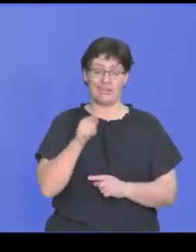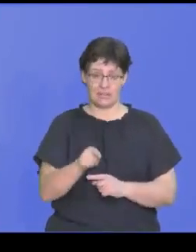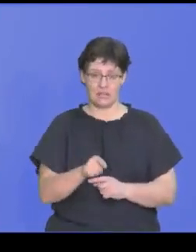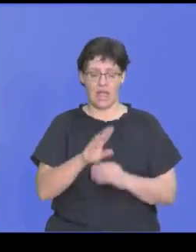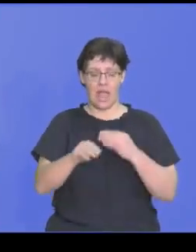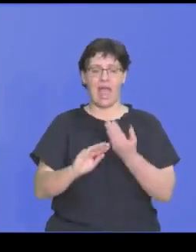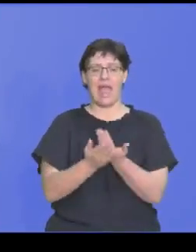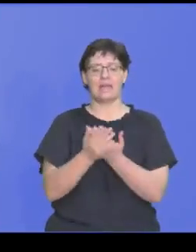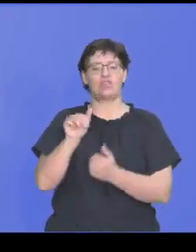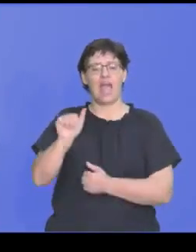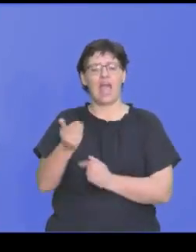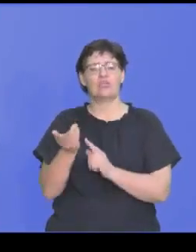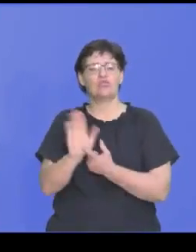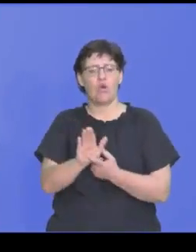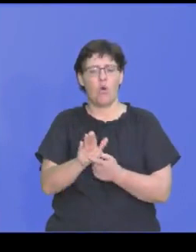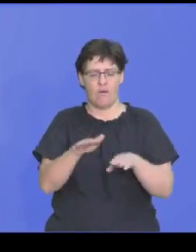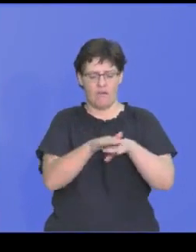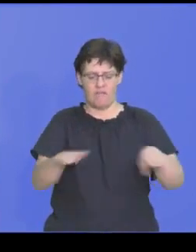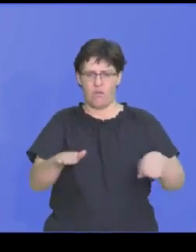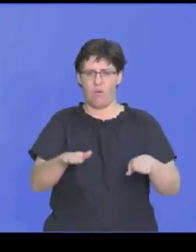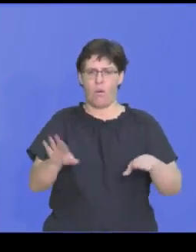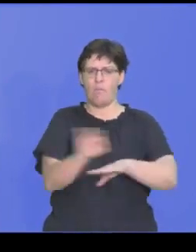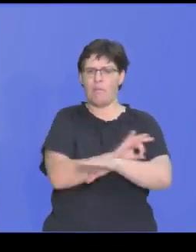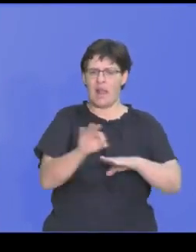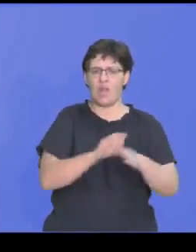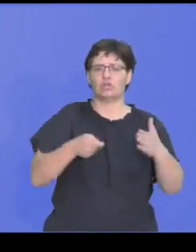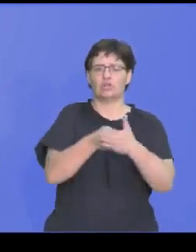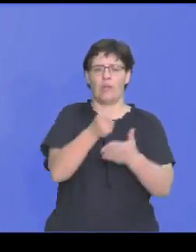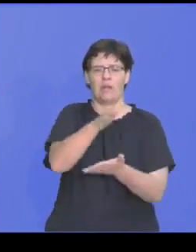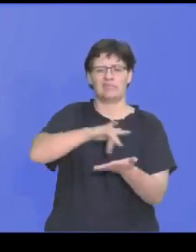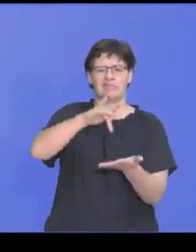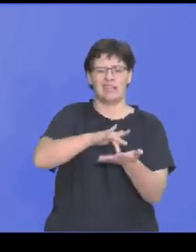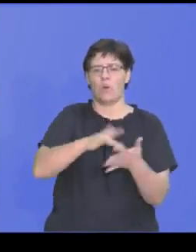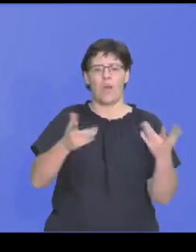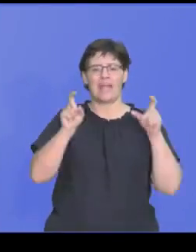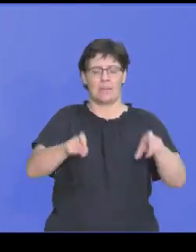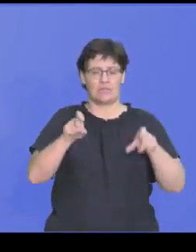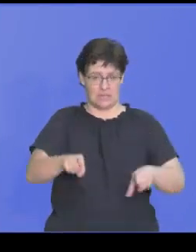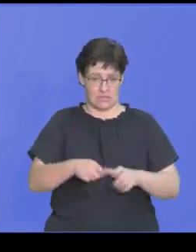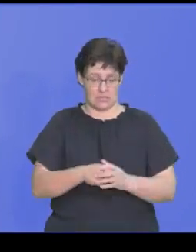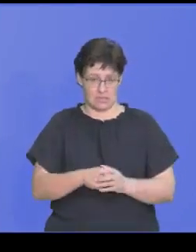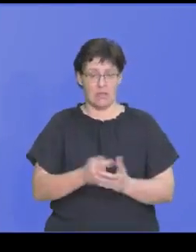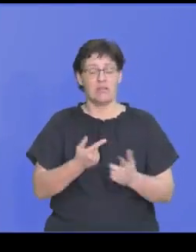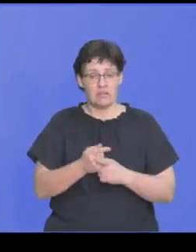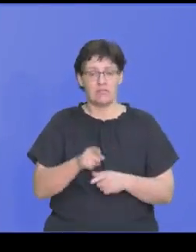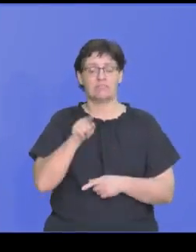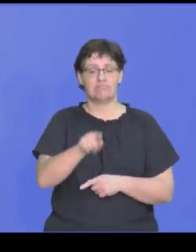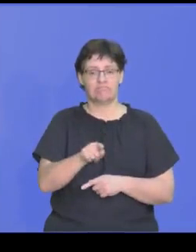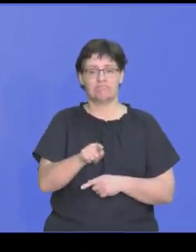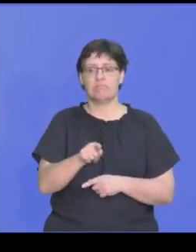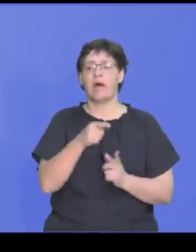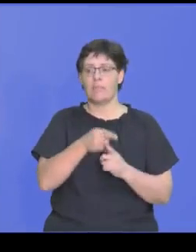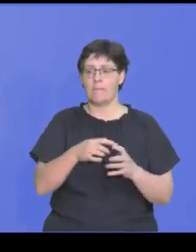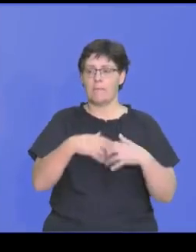Annexure A shows a floor plan of the Victoria Wharf Shopping Centre in Cape Town that Anati visits in